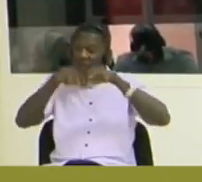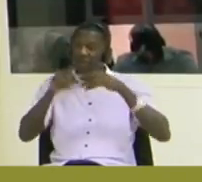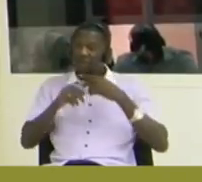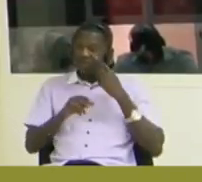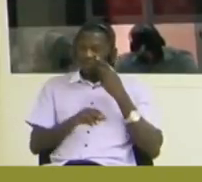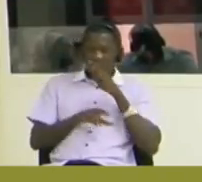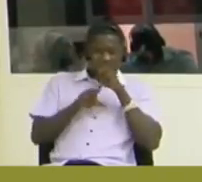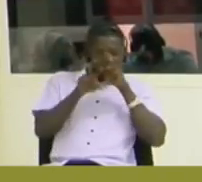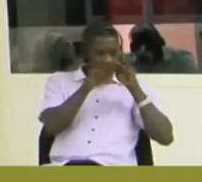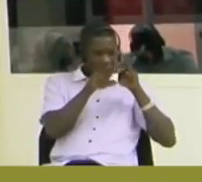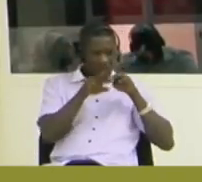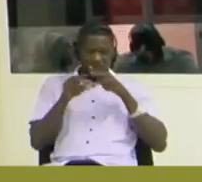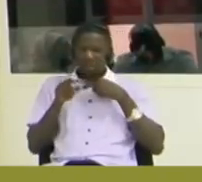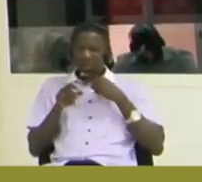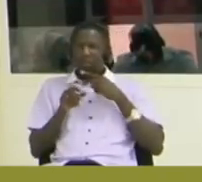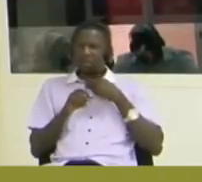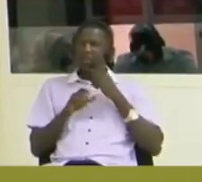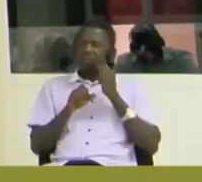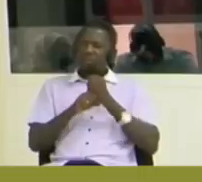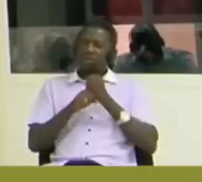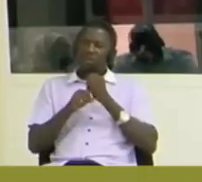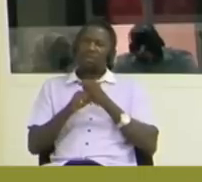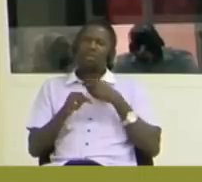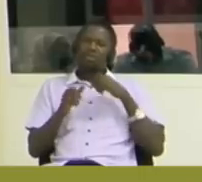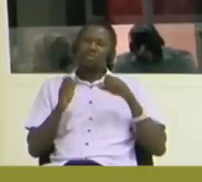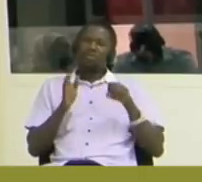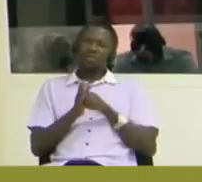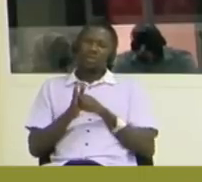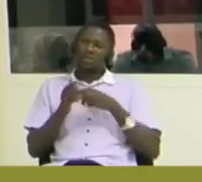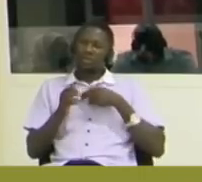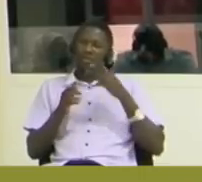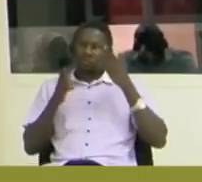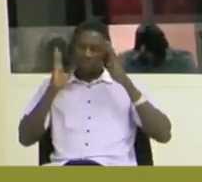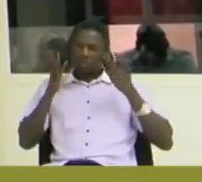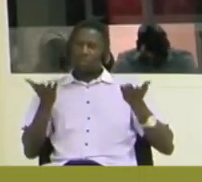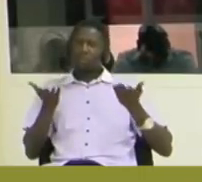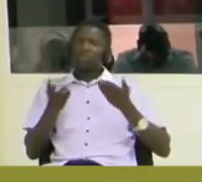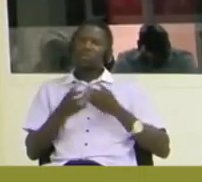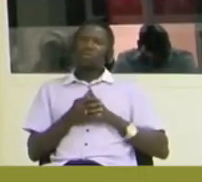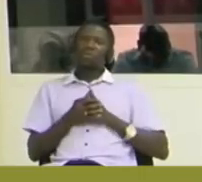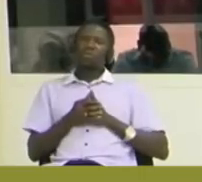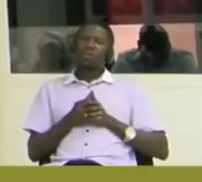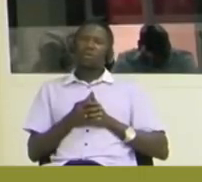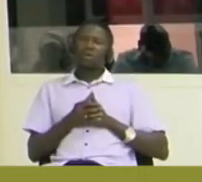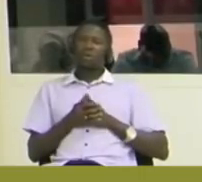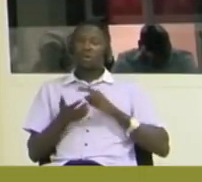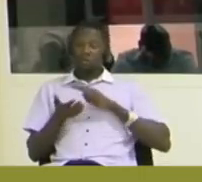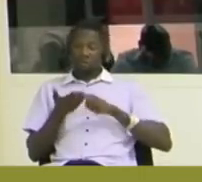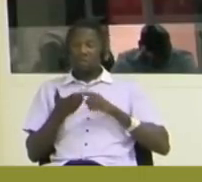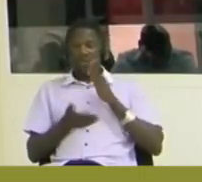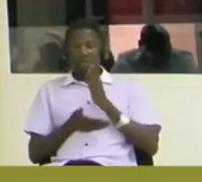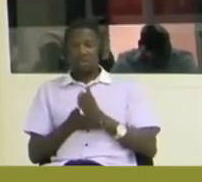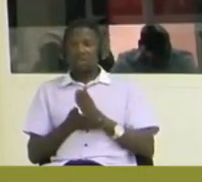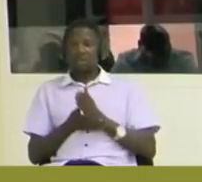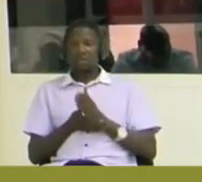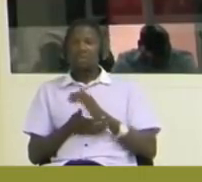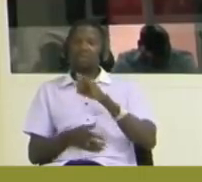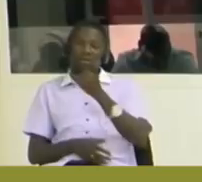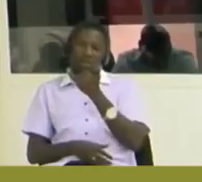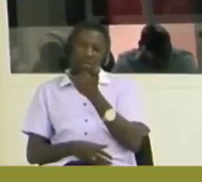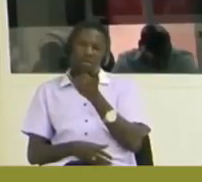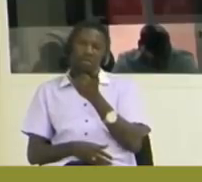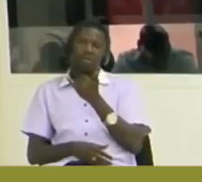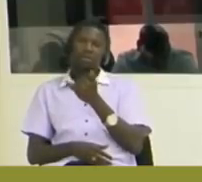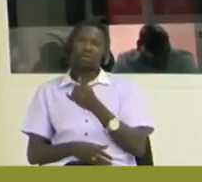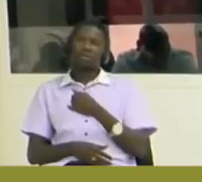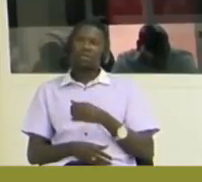and address this particular problem? Ordinarily, yes. However, it